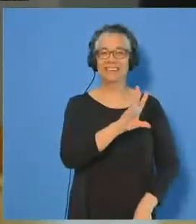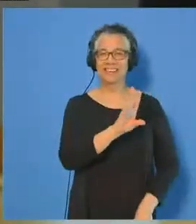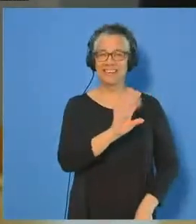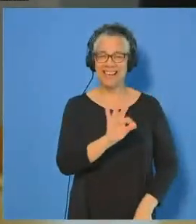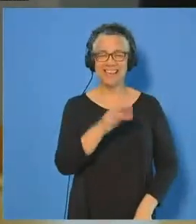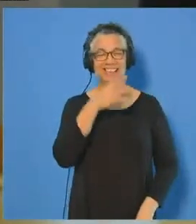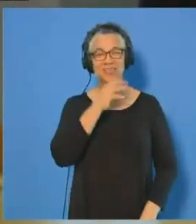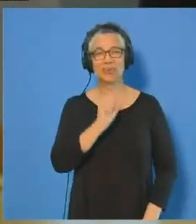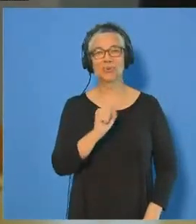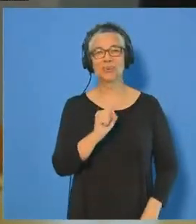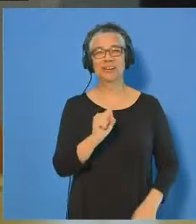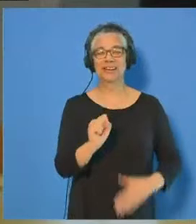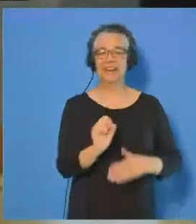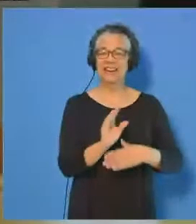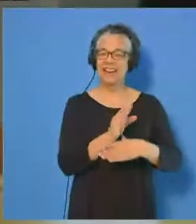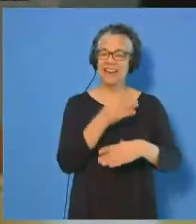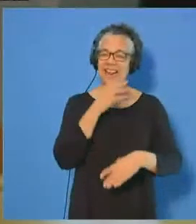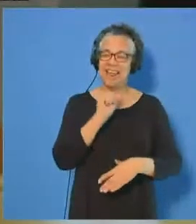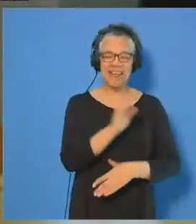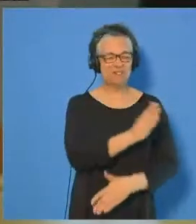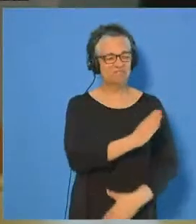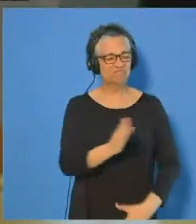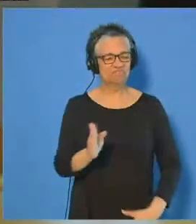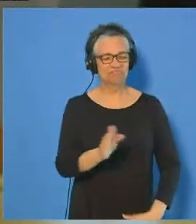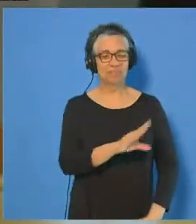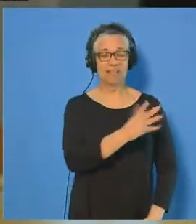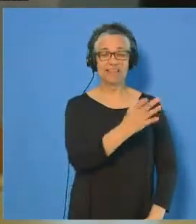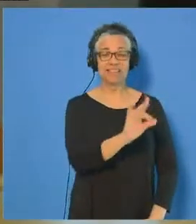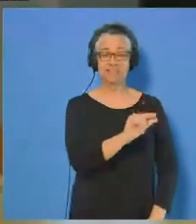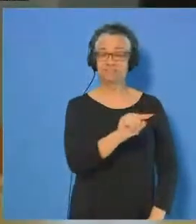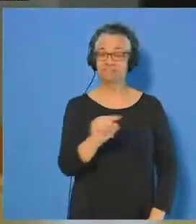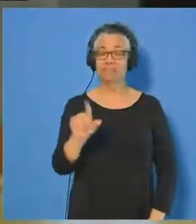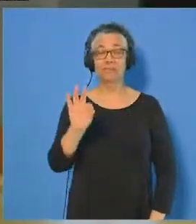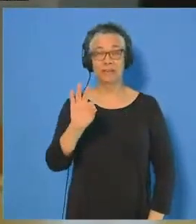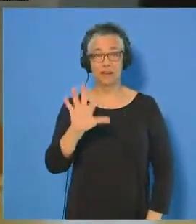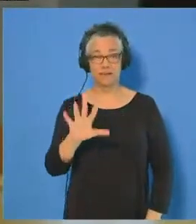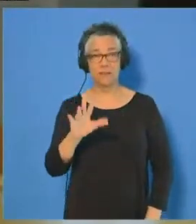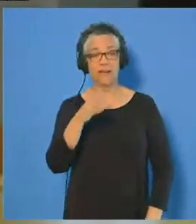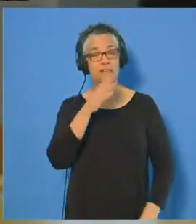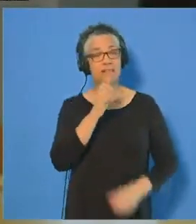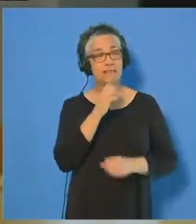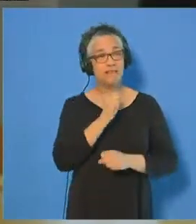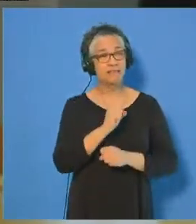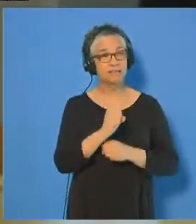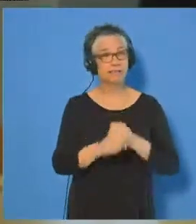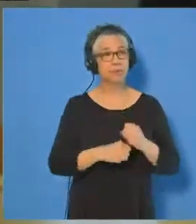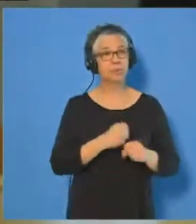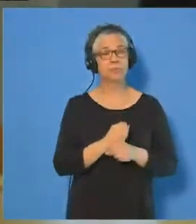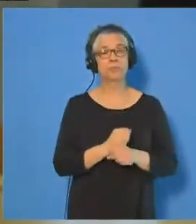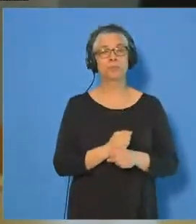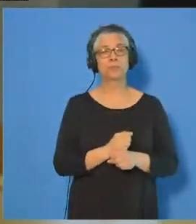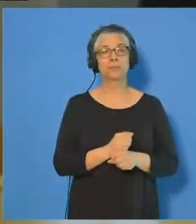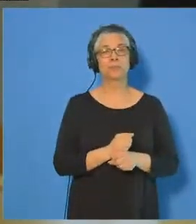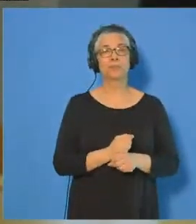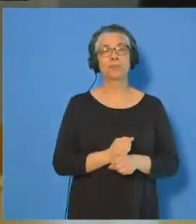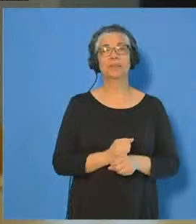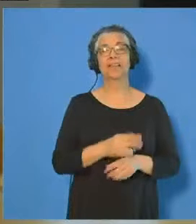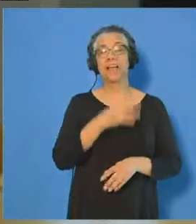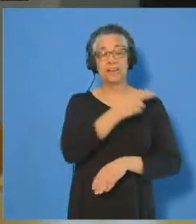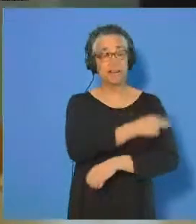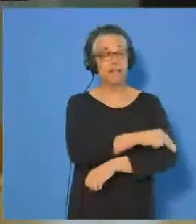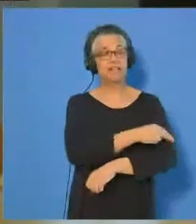the age range of all of our positive cases is from 18 to 95 years. The age of persons hospitalized ranges